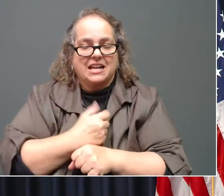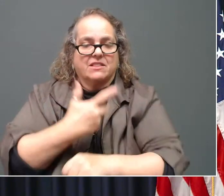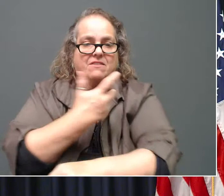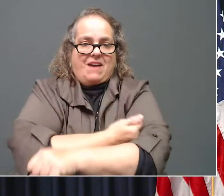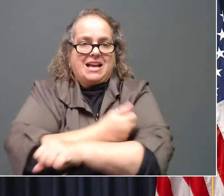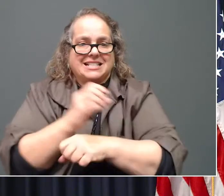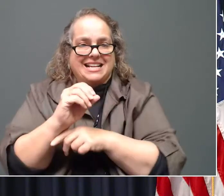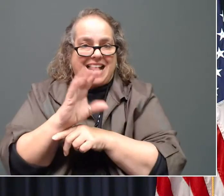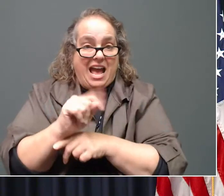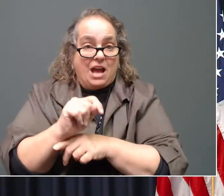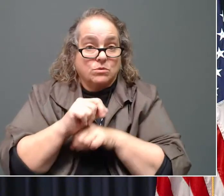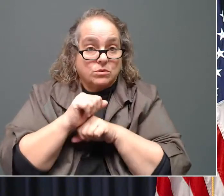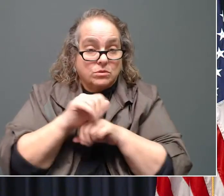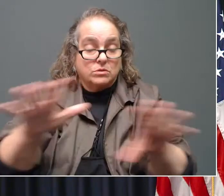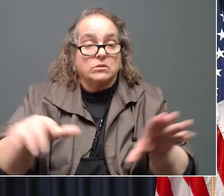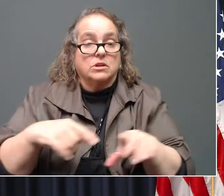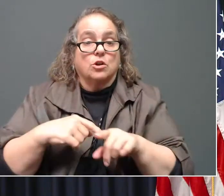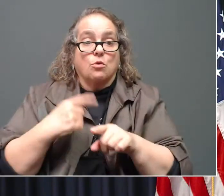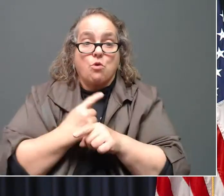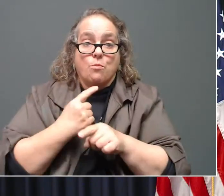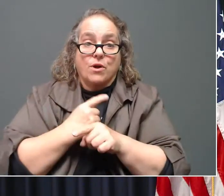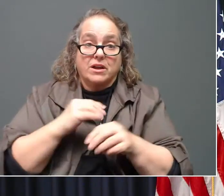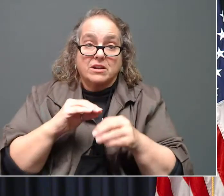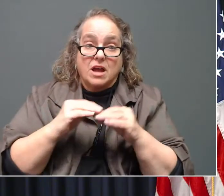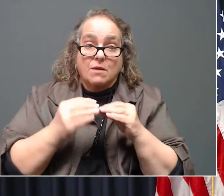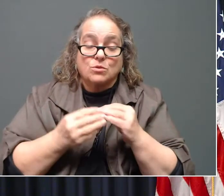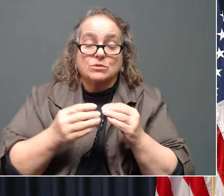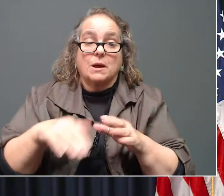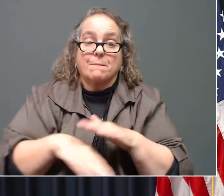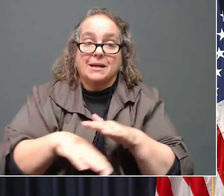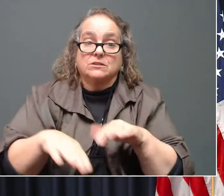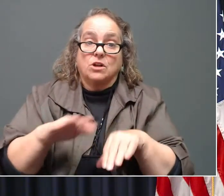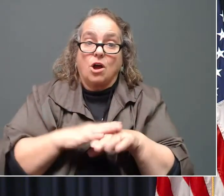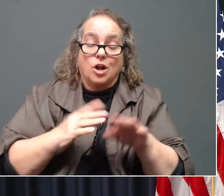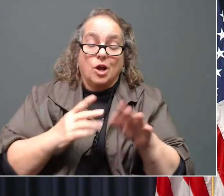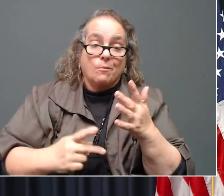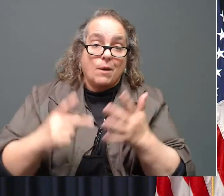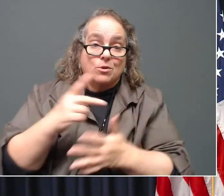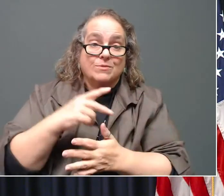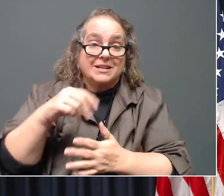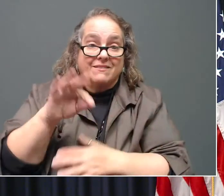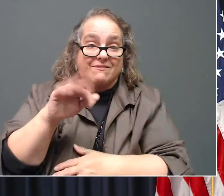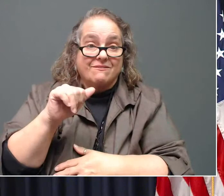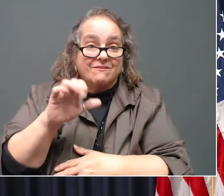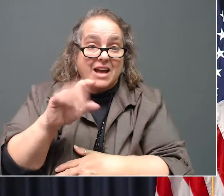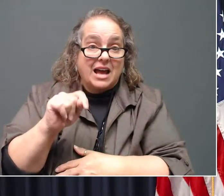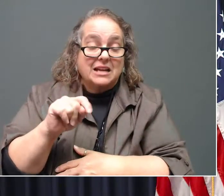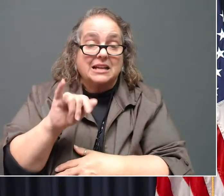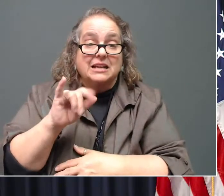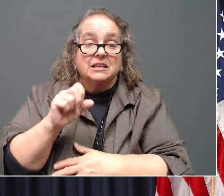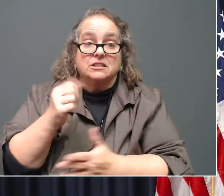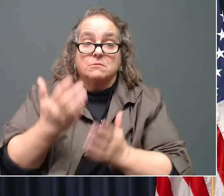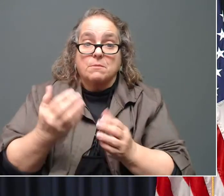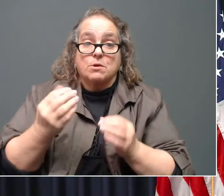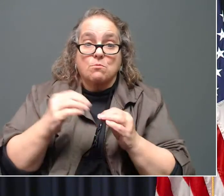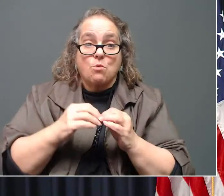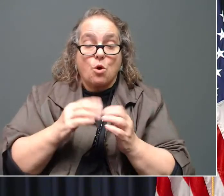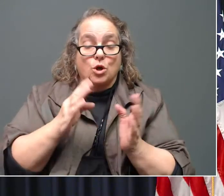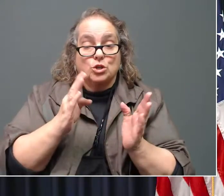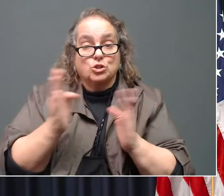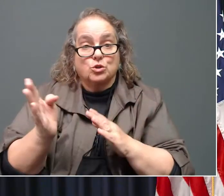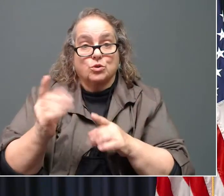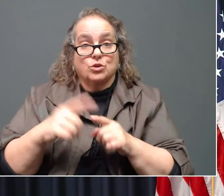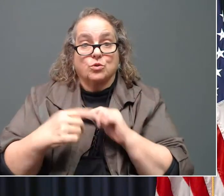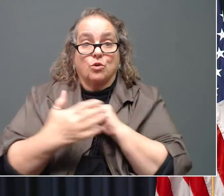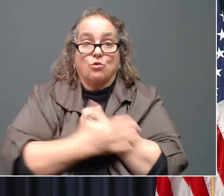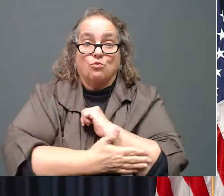in appropriate numbers based on population. In fact, it's probably more skewed rural at the